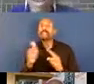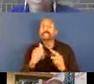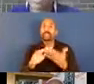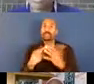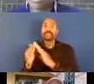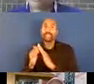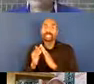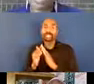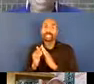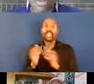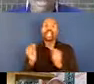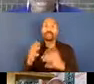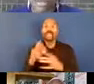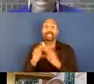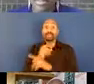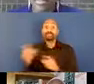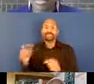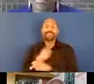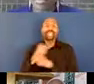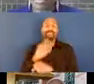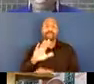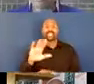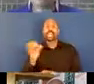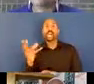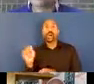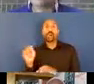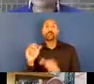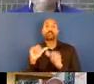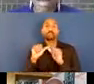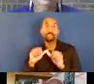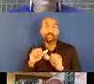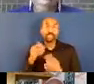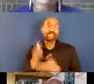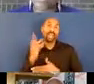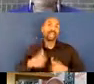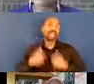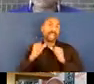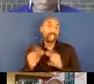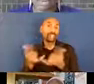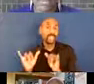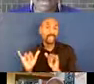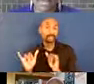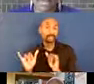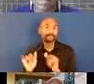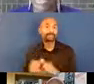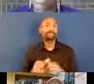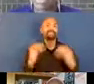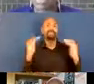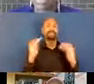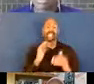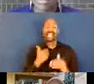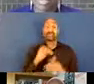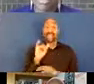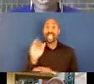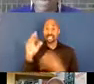Are IR scholars in training learning about the material and sometimes deadly implications of